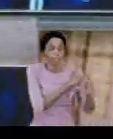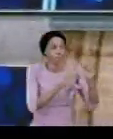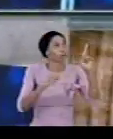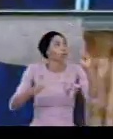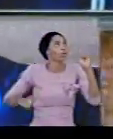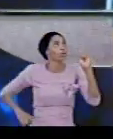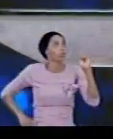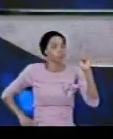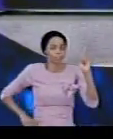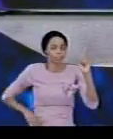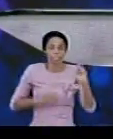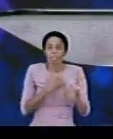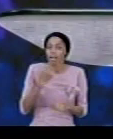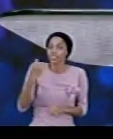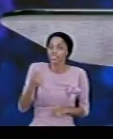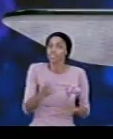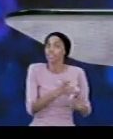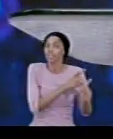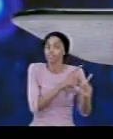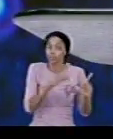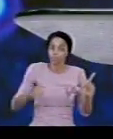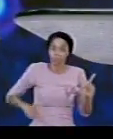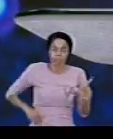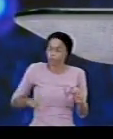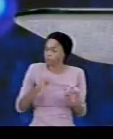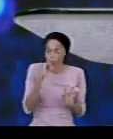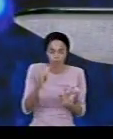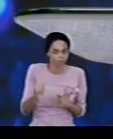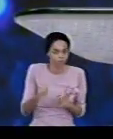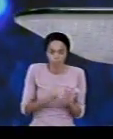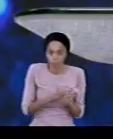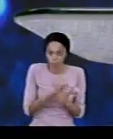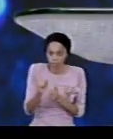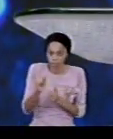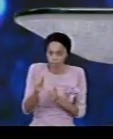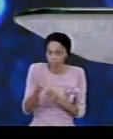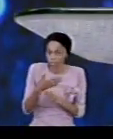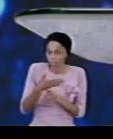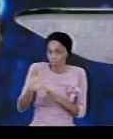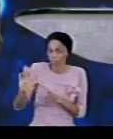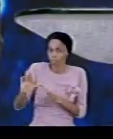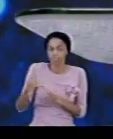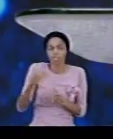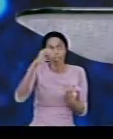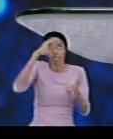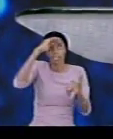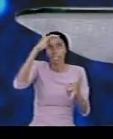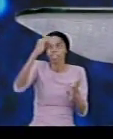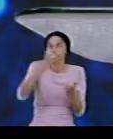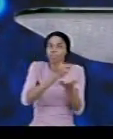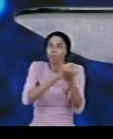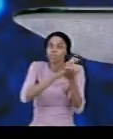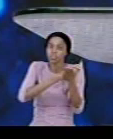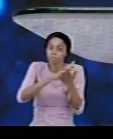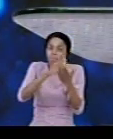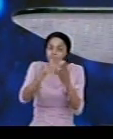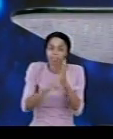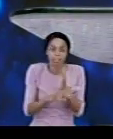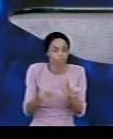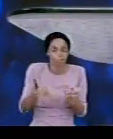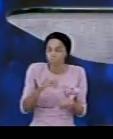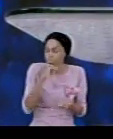Lord does not pass away. His righteousness does not pass